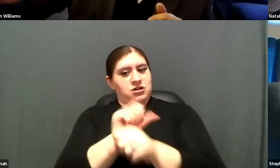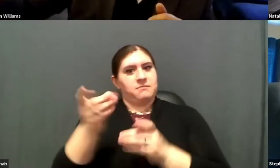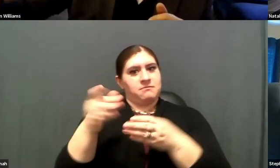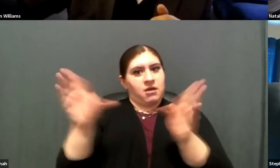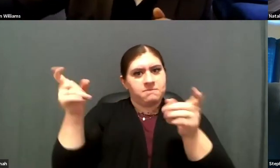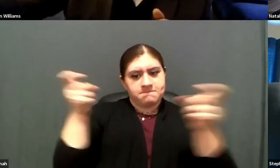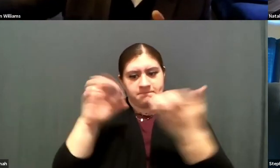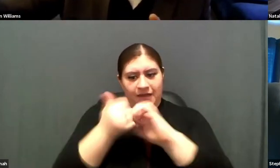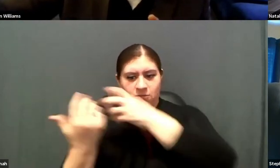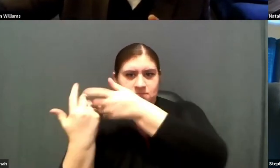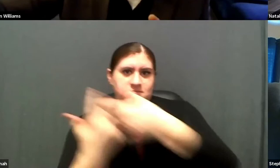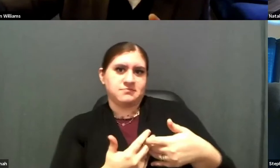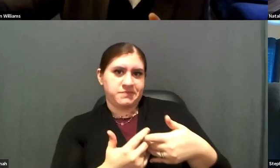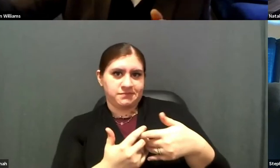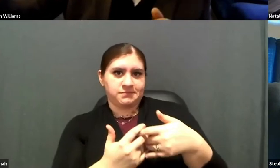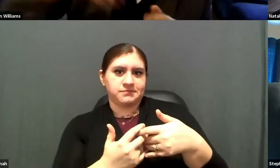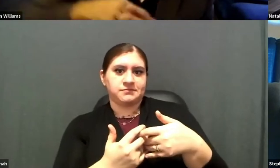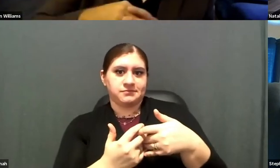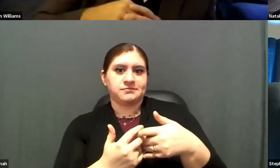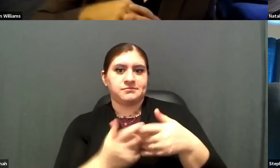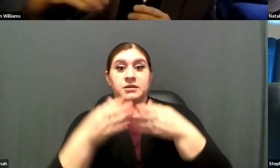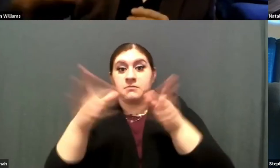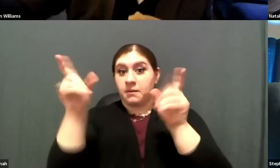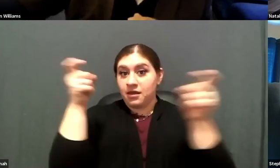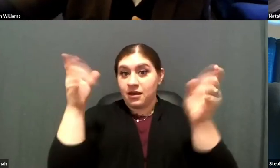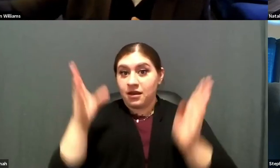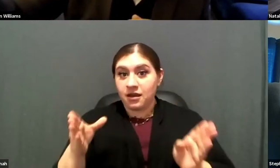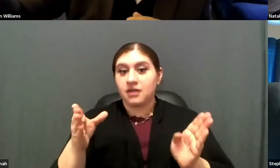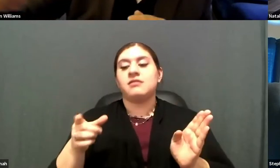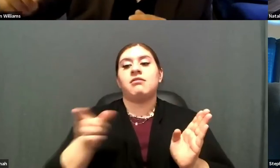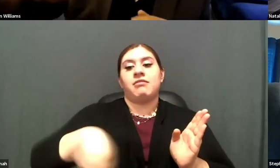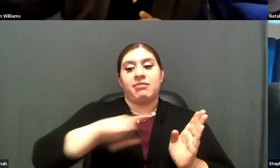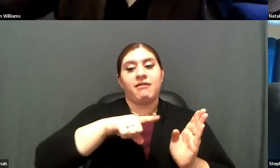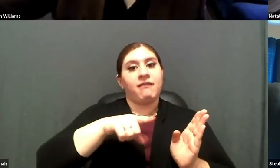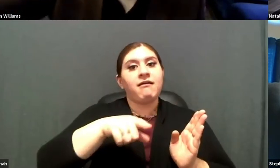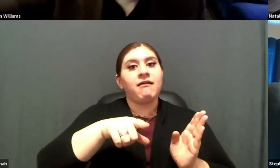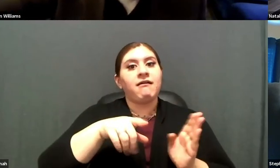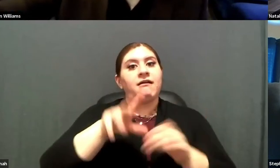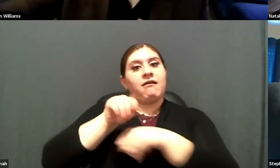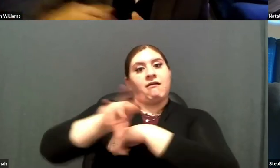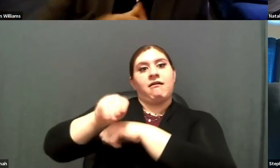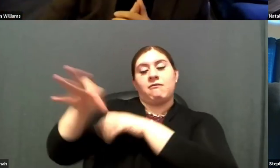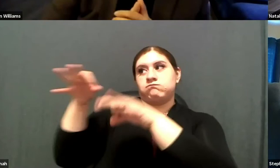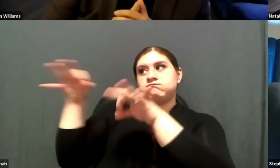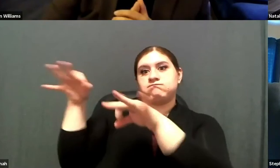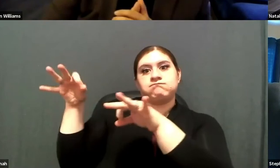figure out how to make that work. Public administrators, they're the ones that are advising the elected